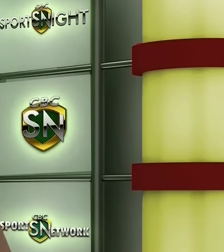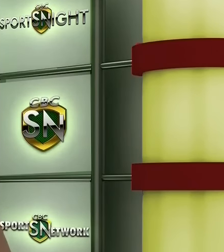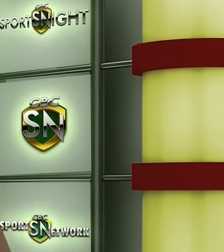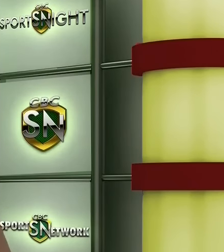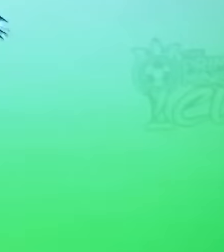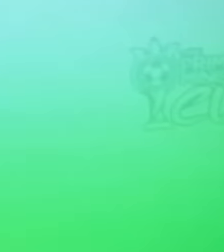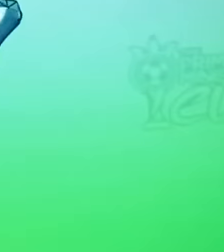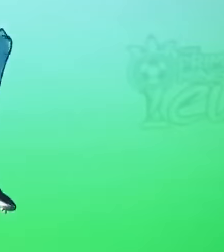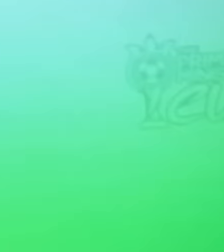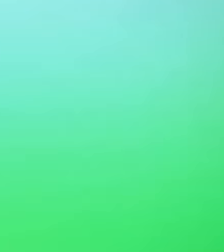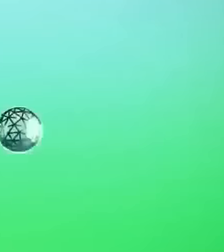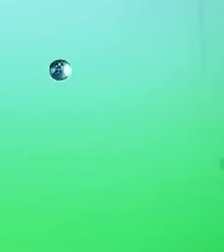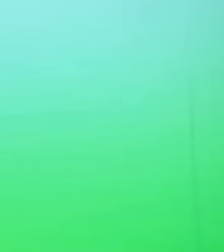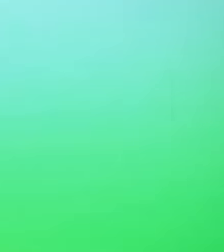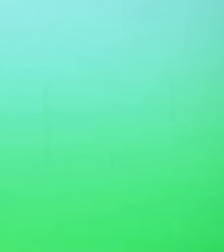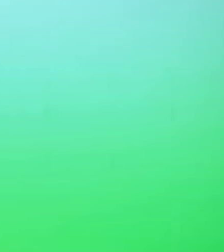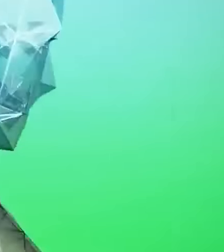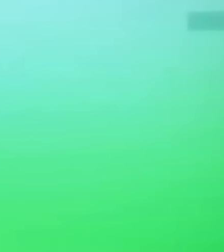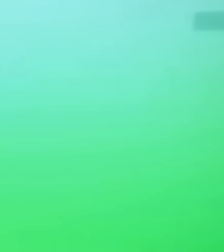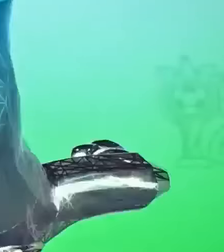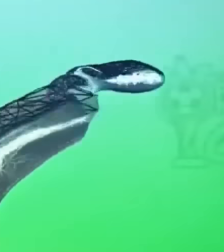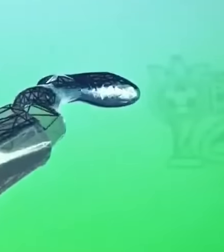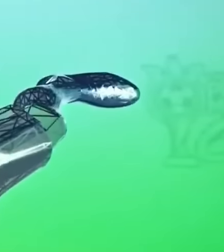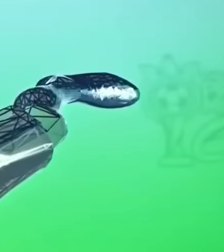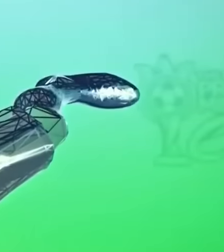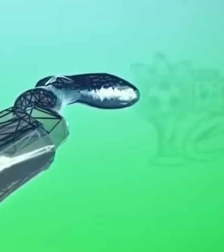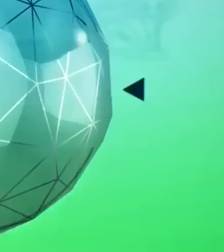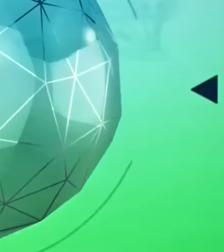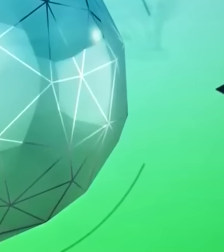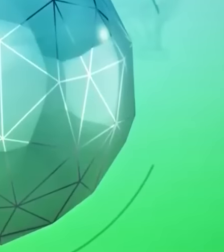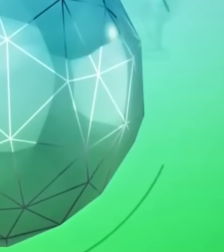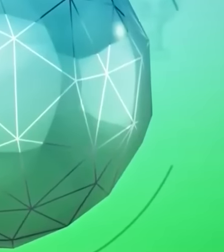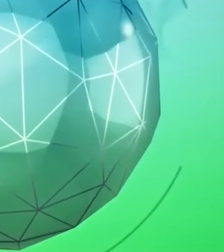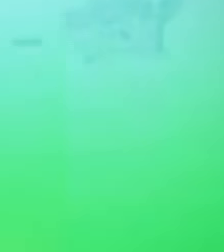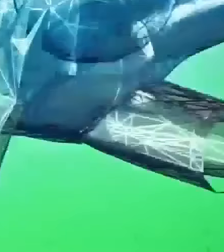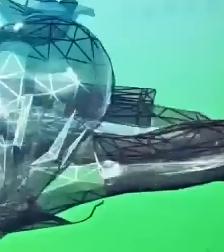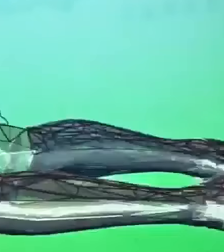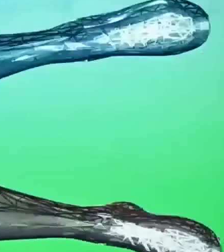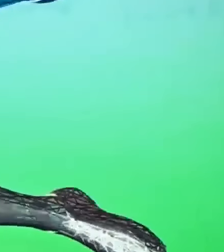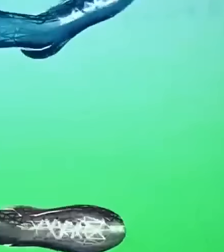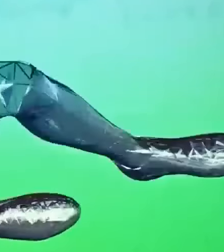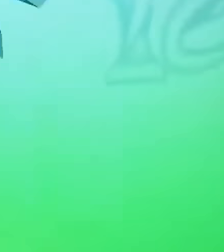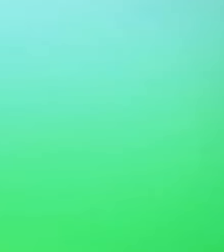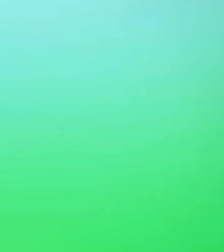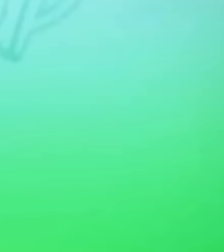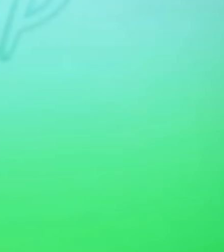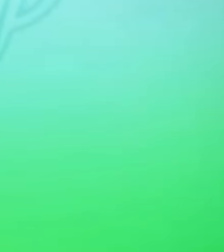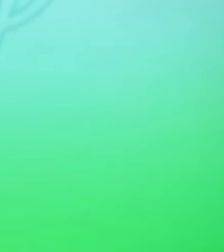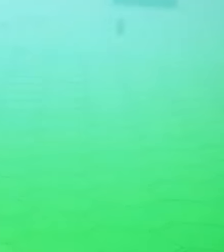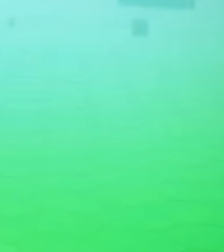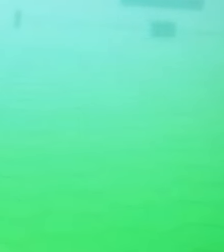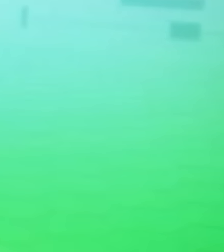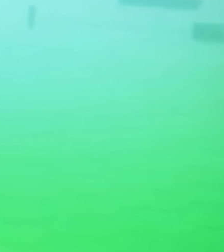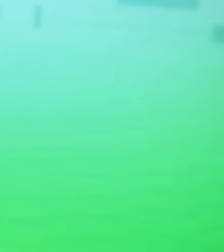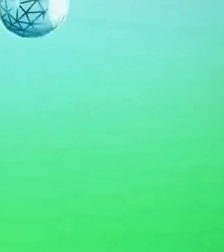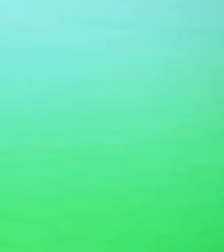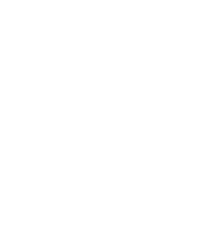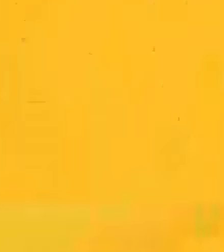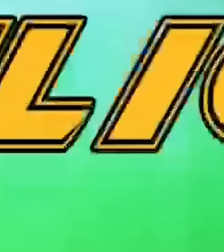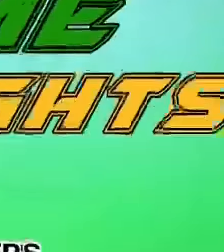reports. The thrills, the spills, the goals, the saves. All the action from the latest games in the Prime Minister's